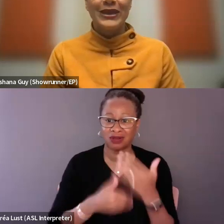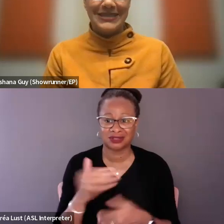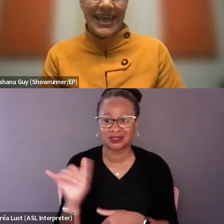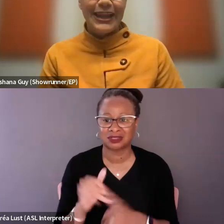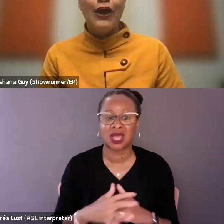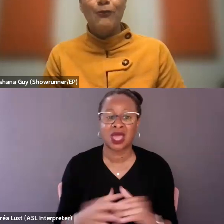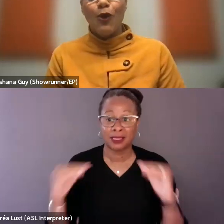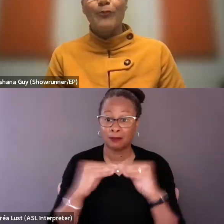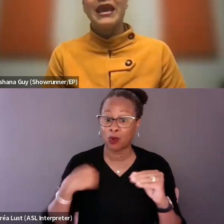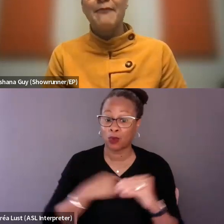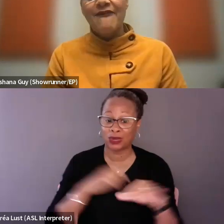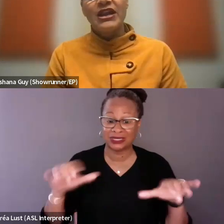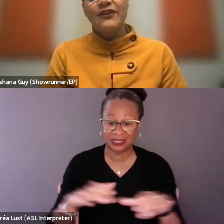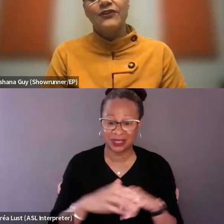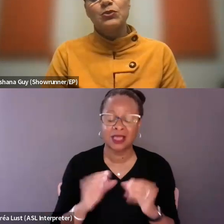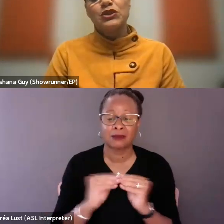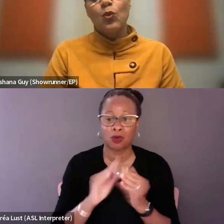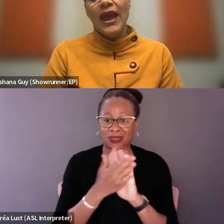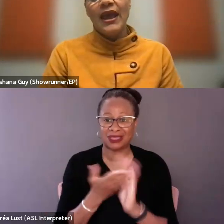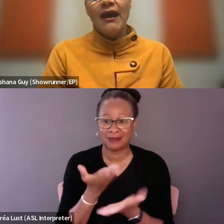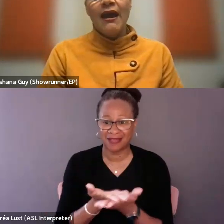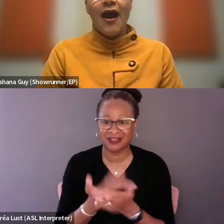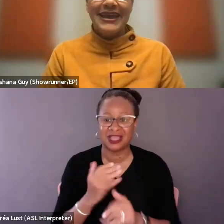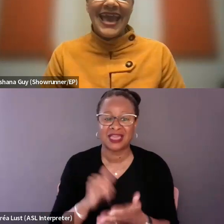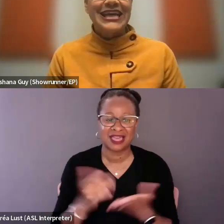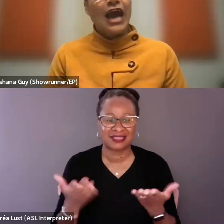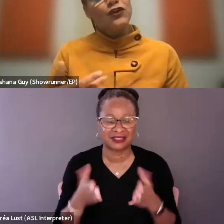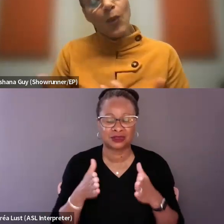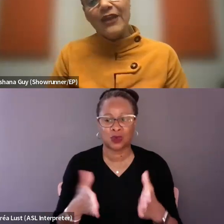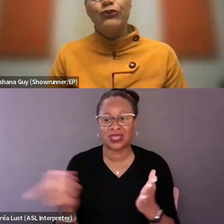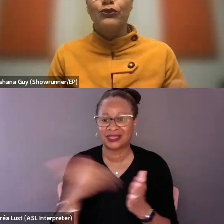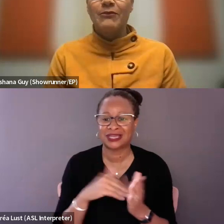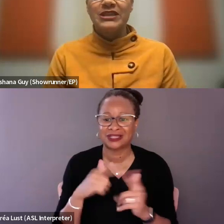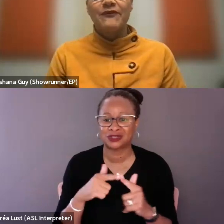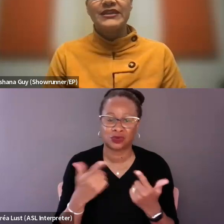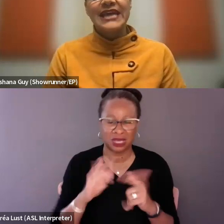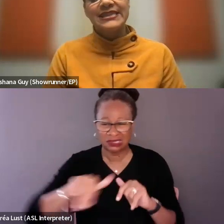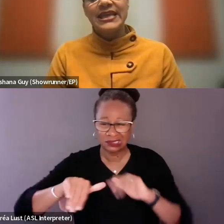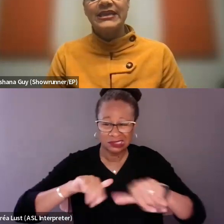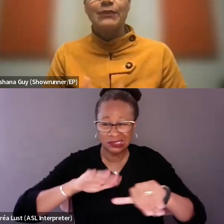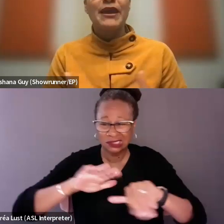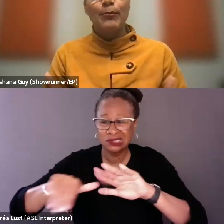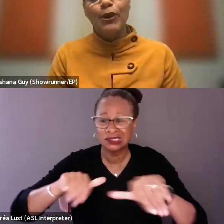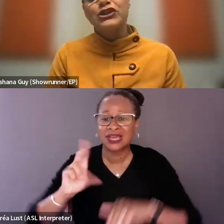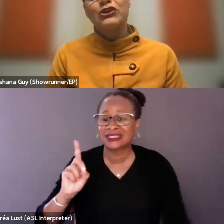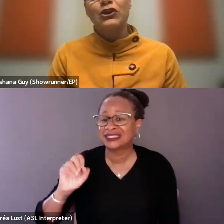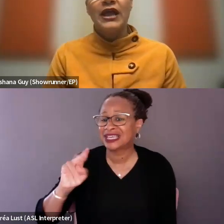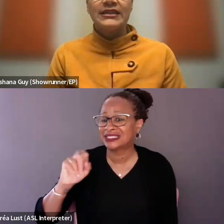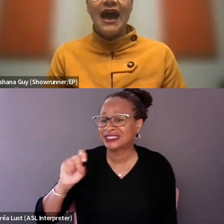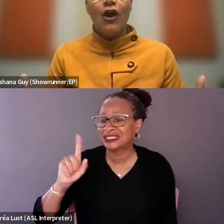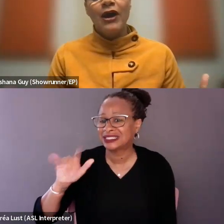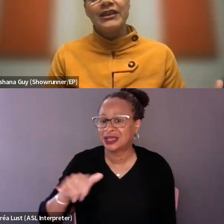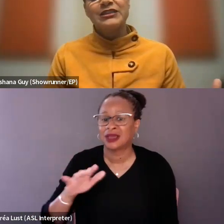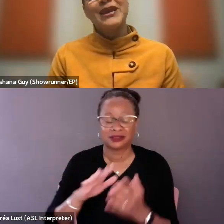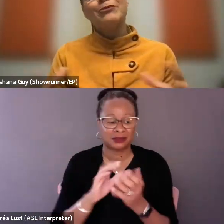more that we did, the more it became evident that this was a way, again, to kind of wade through some of the density, to make it personal,